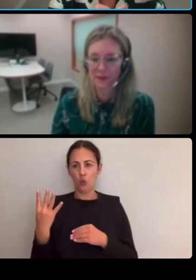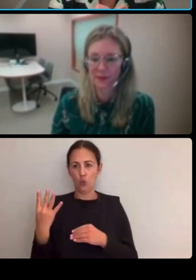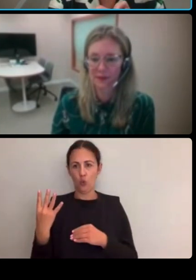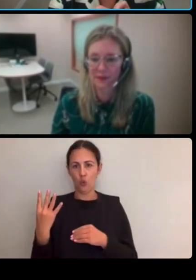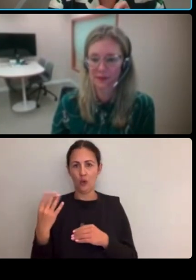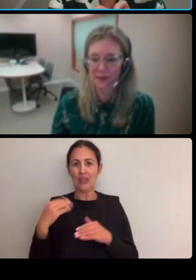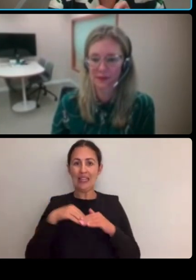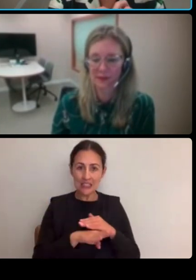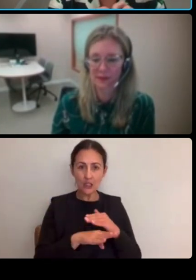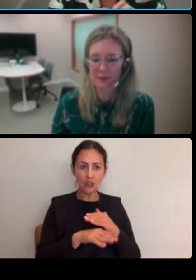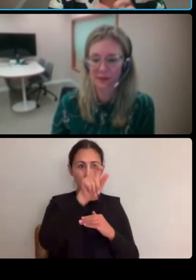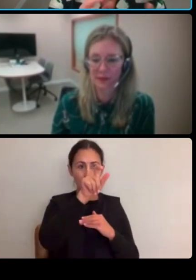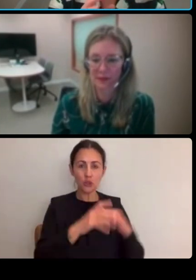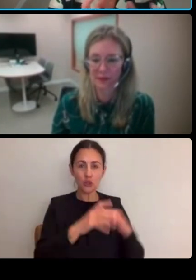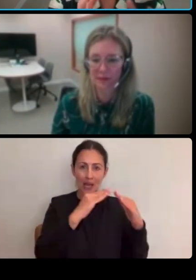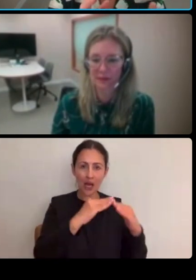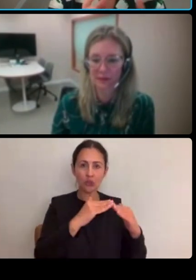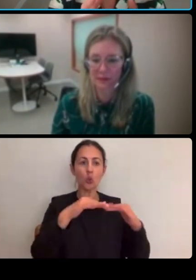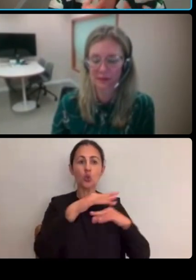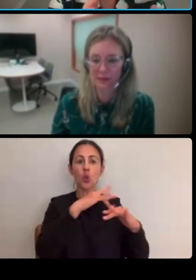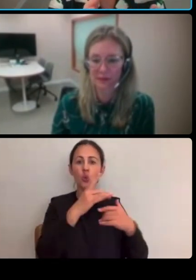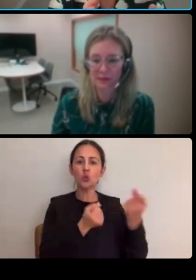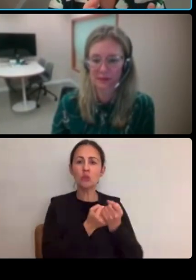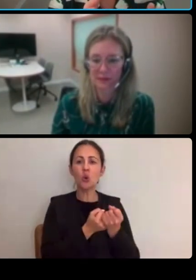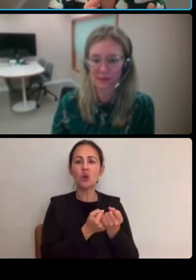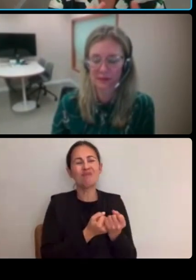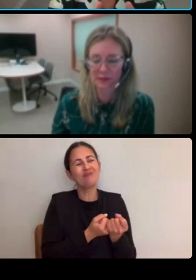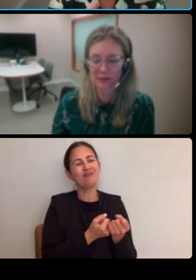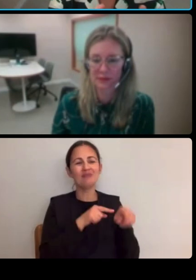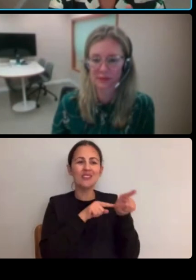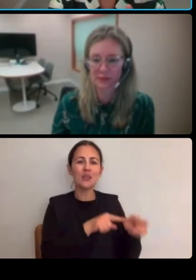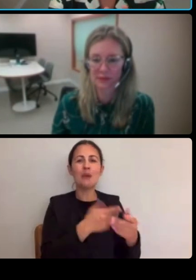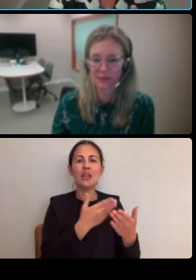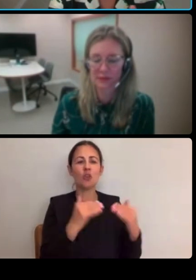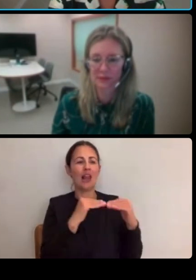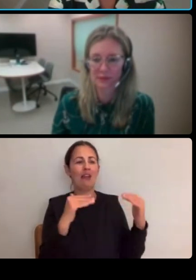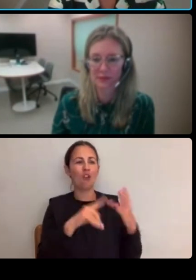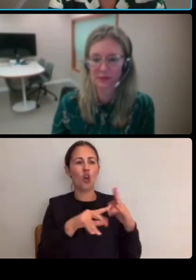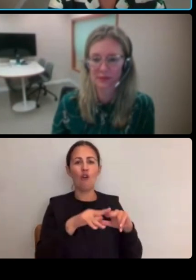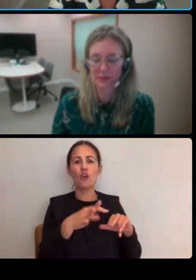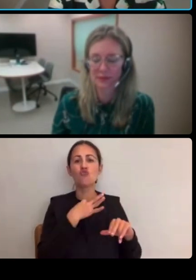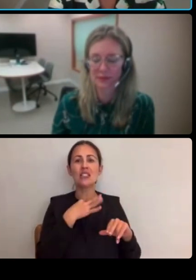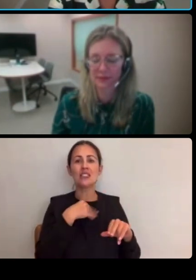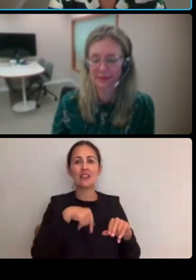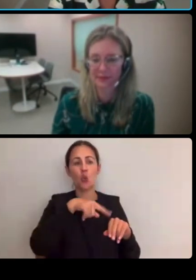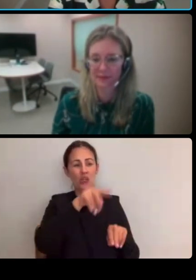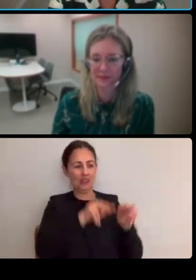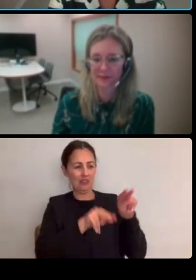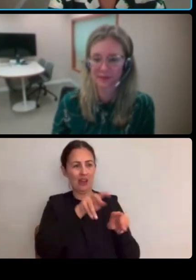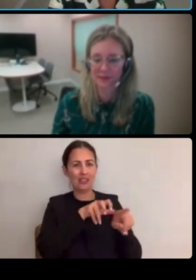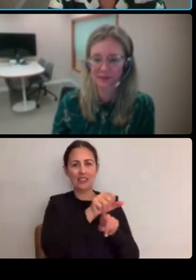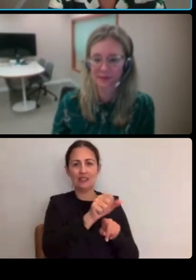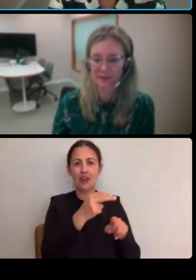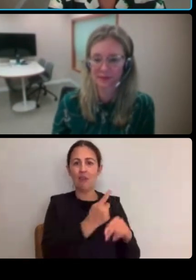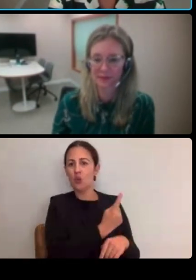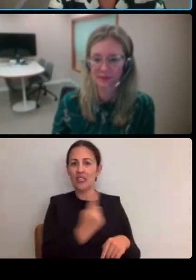and domestic social support, so it depends on the level of risk that we have suggested for